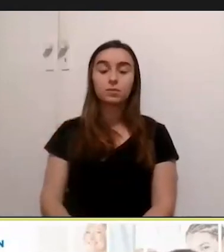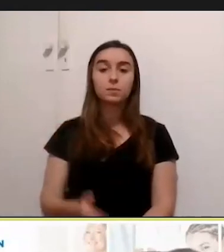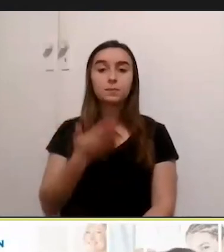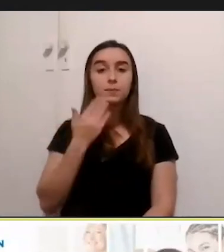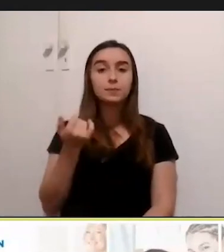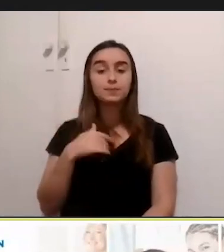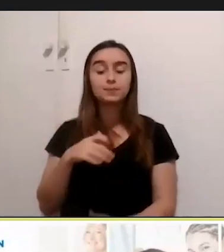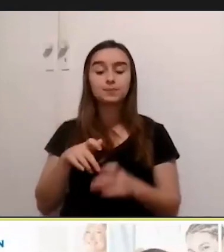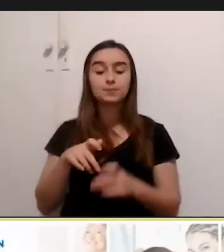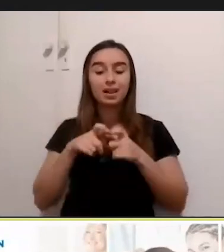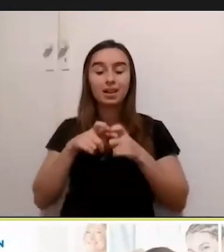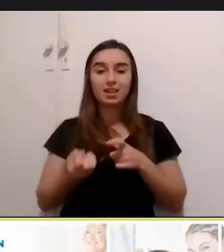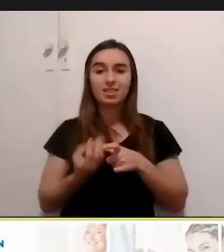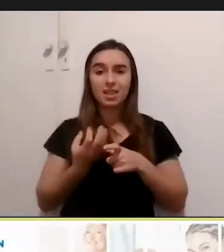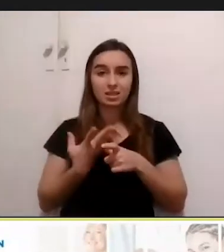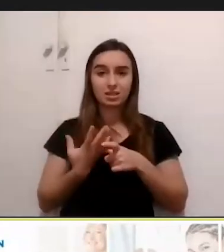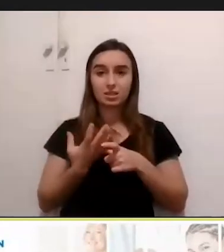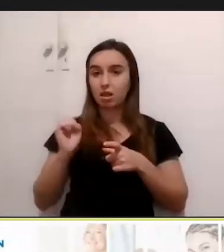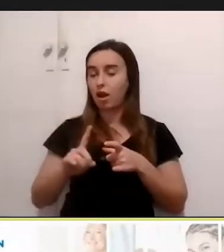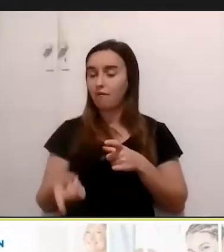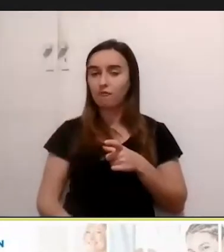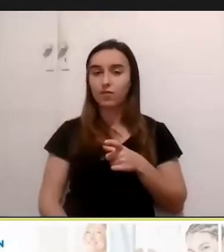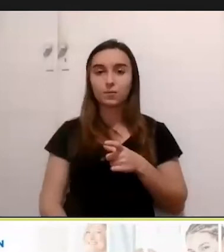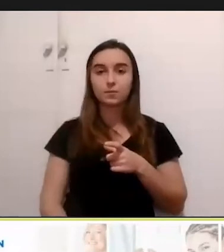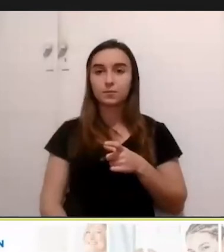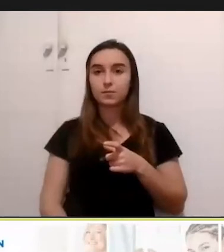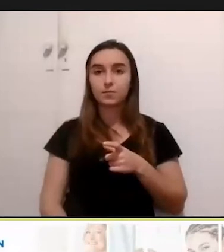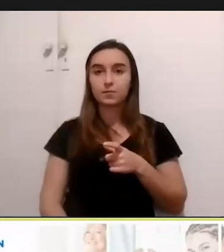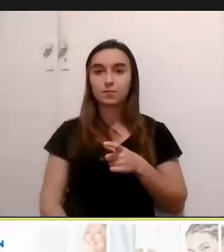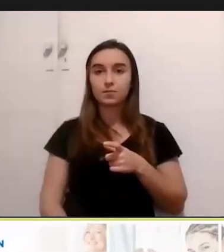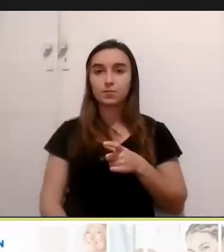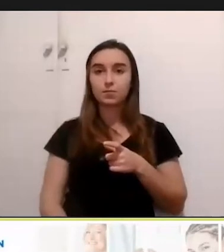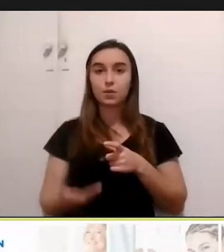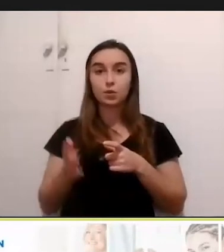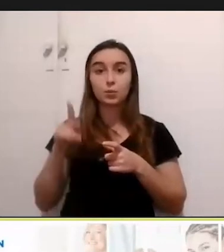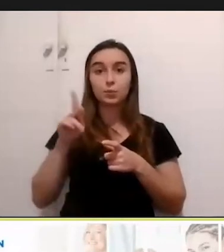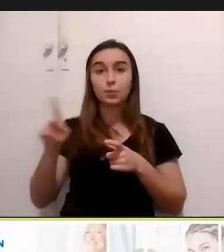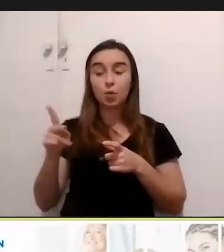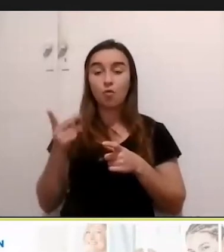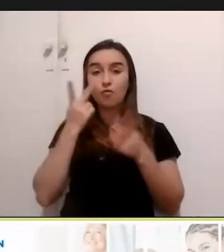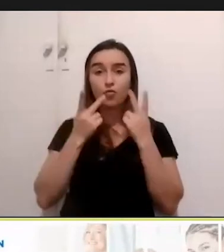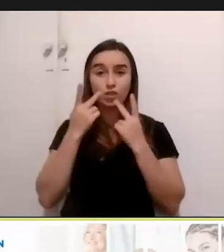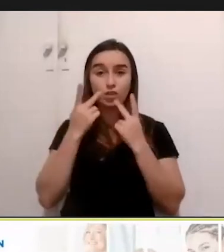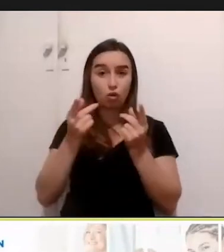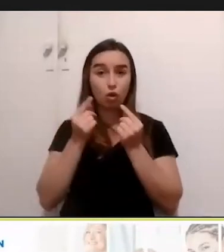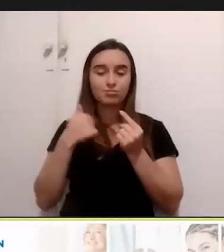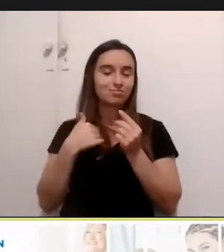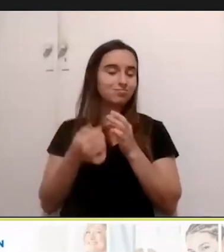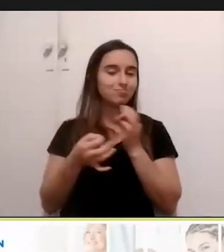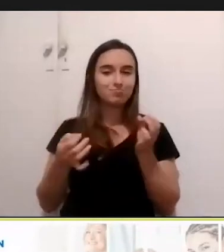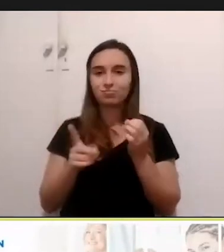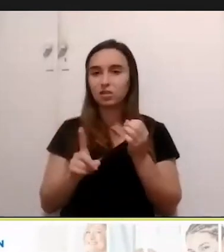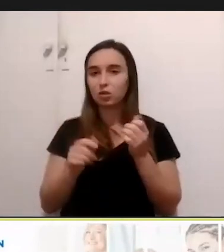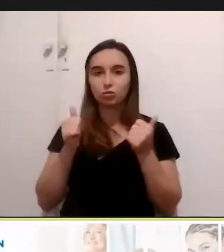backlight, which is not adequate for users with low vision, and a start button with